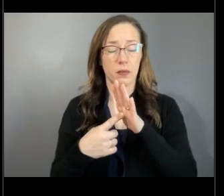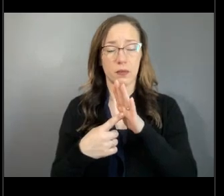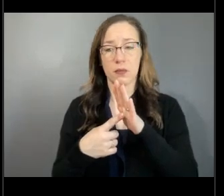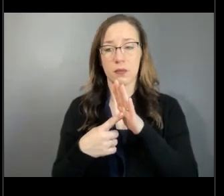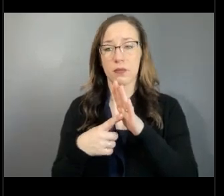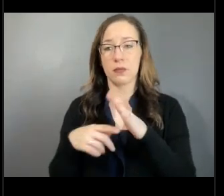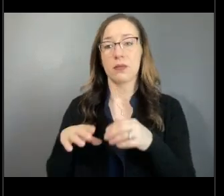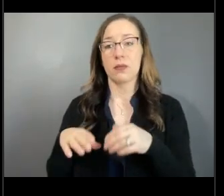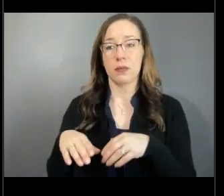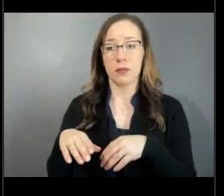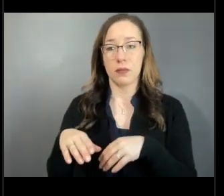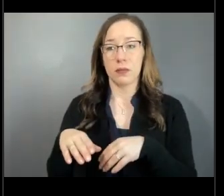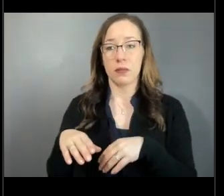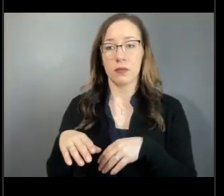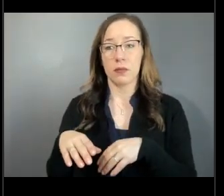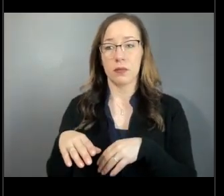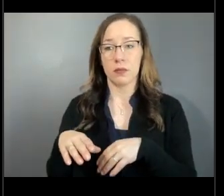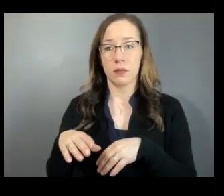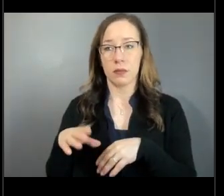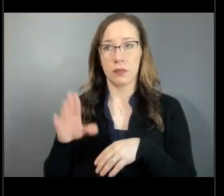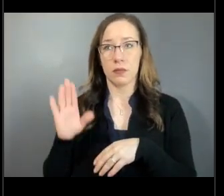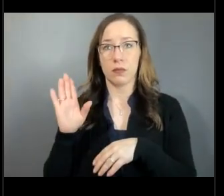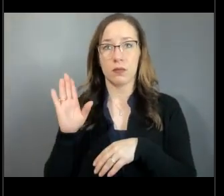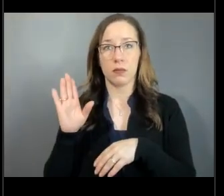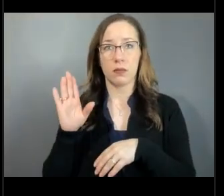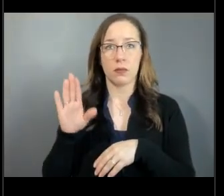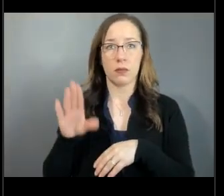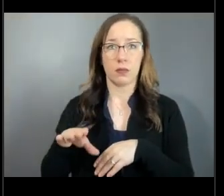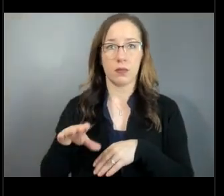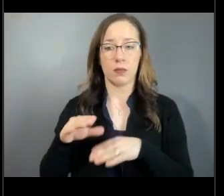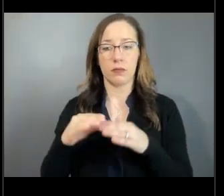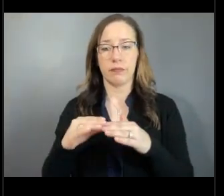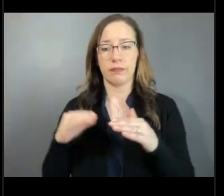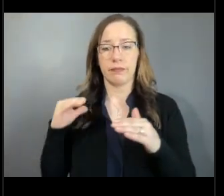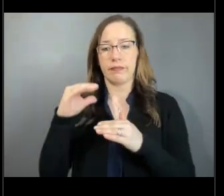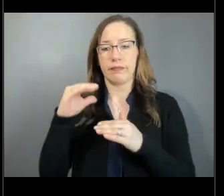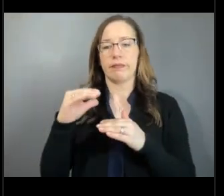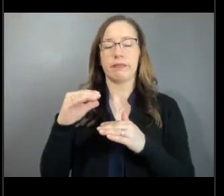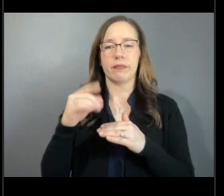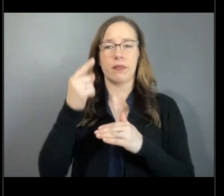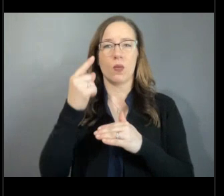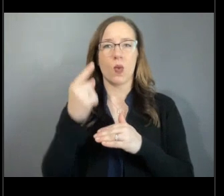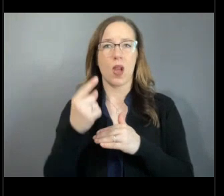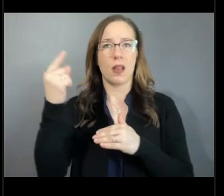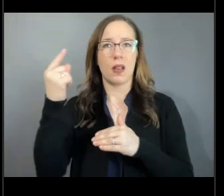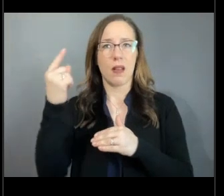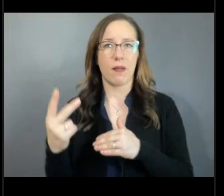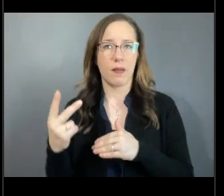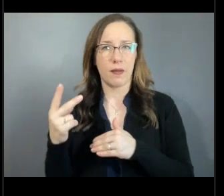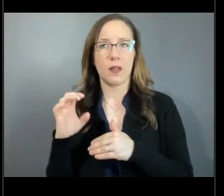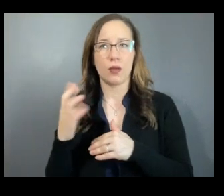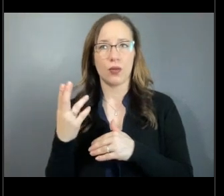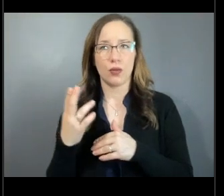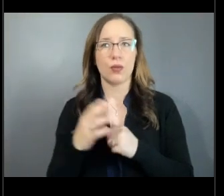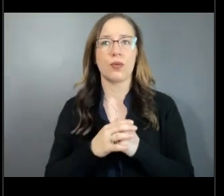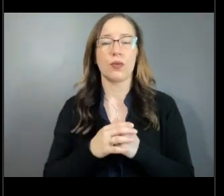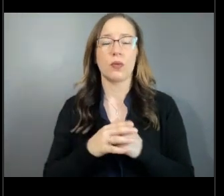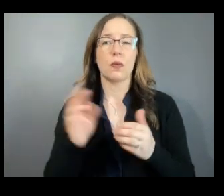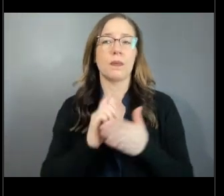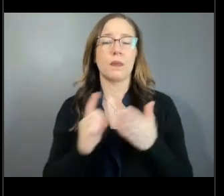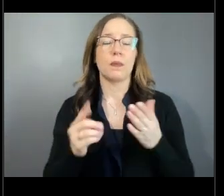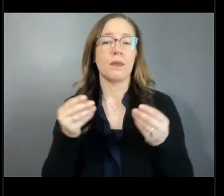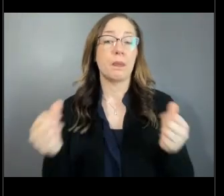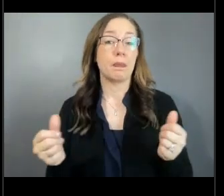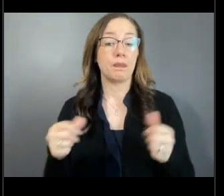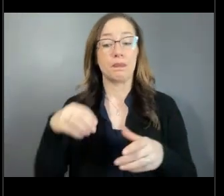change of 1.5 inches. Now, the design solution. When the